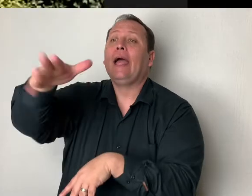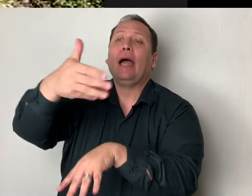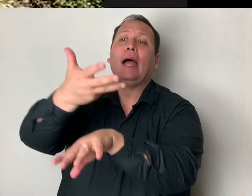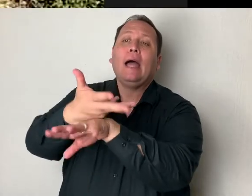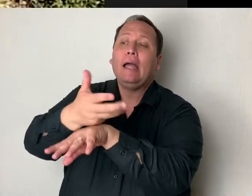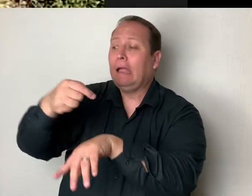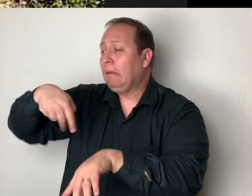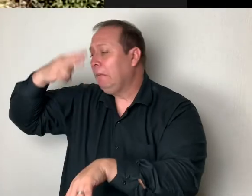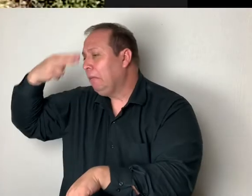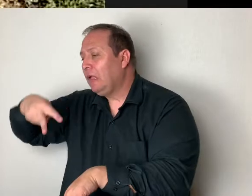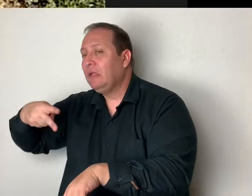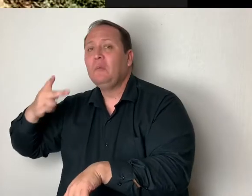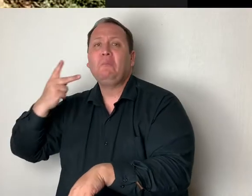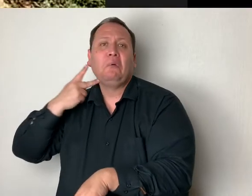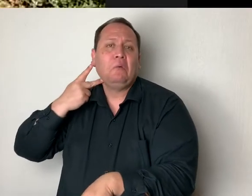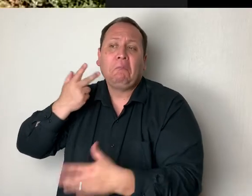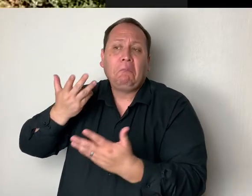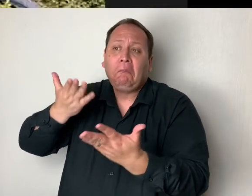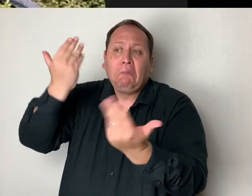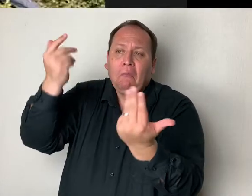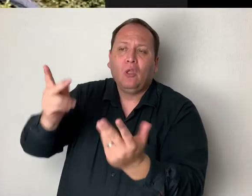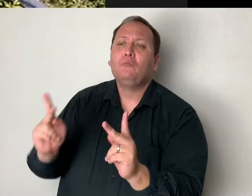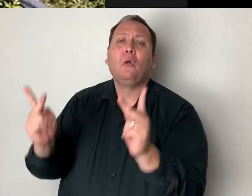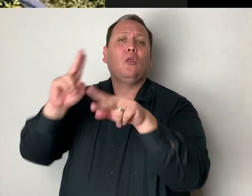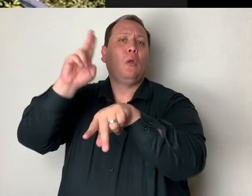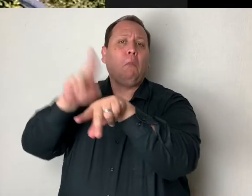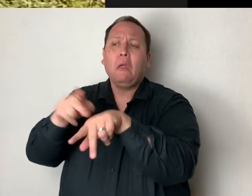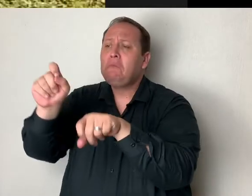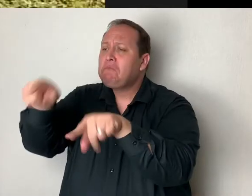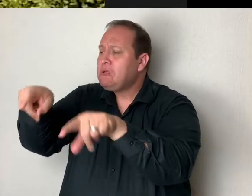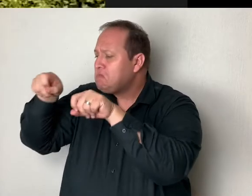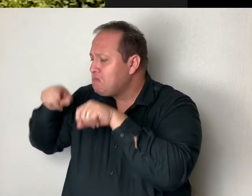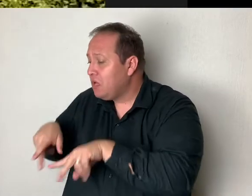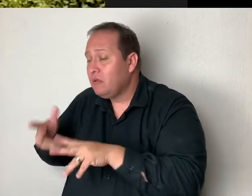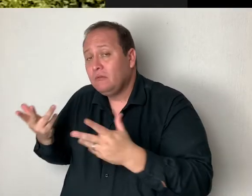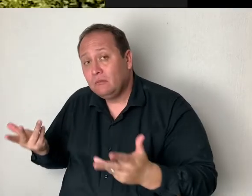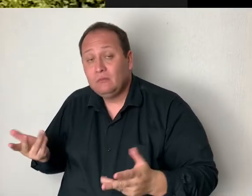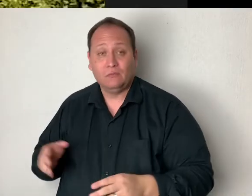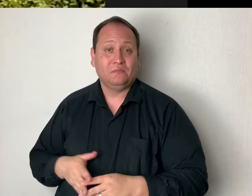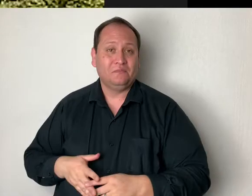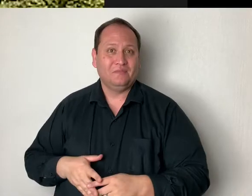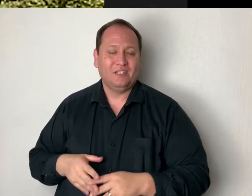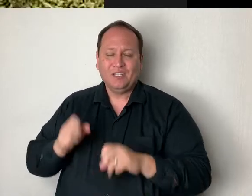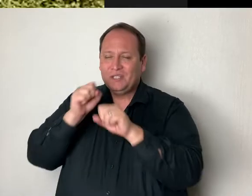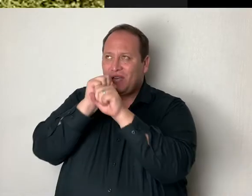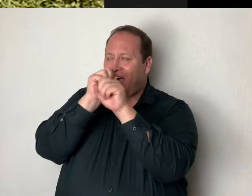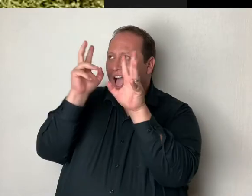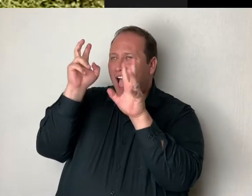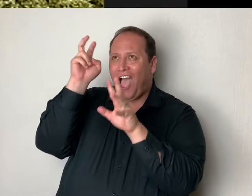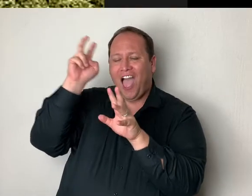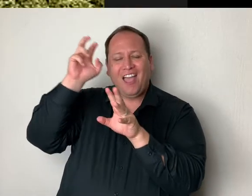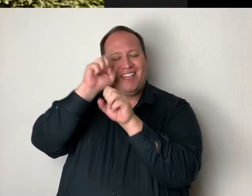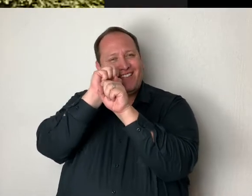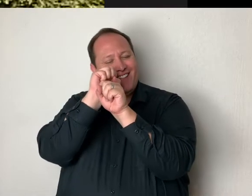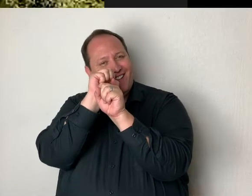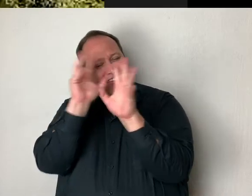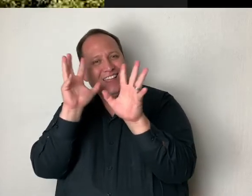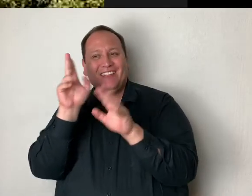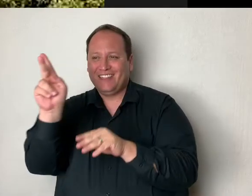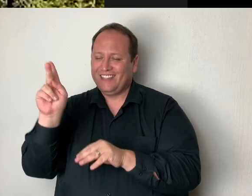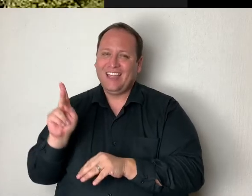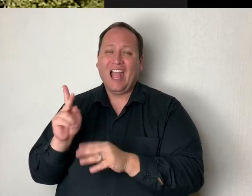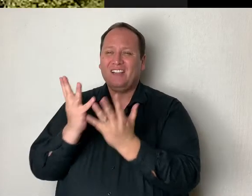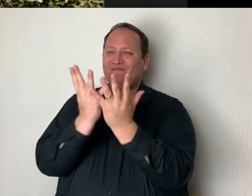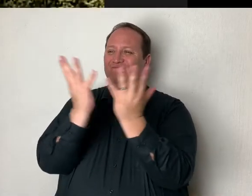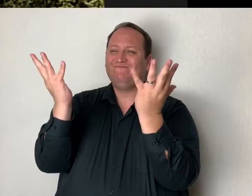políticas y entonces va a ser un sueño que este muro ya no esté aquí y